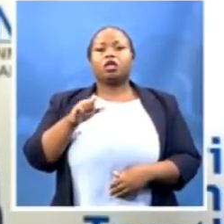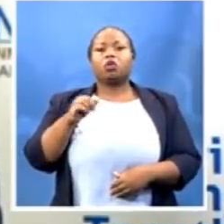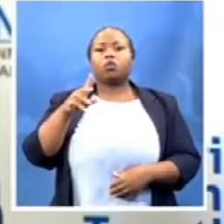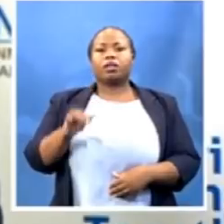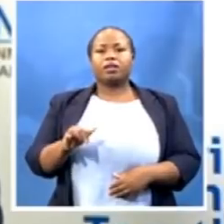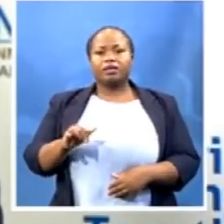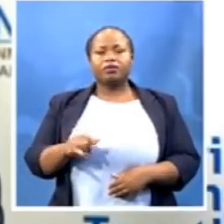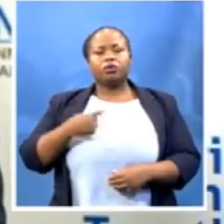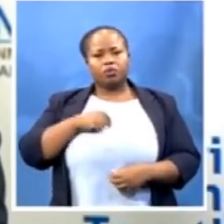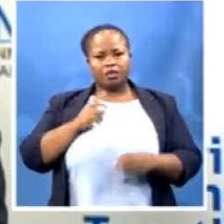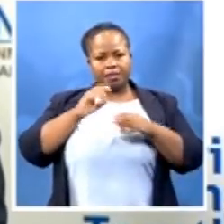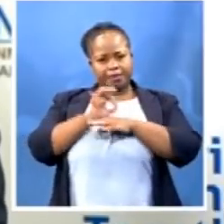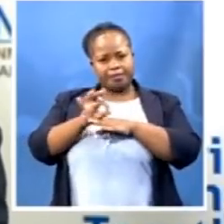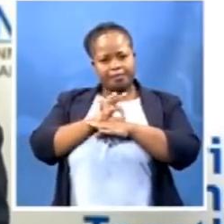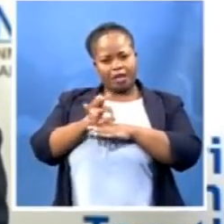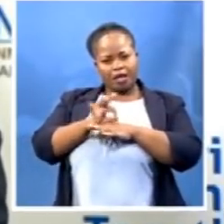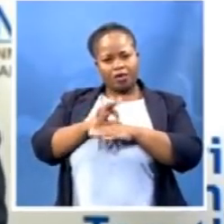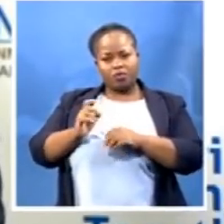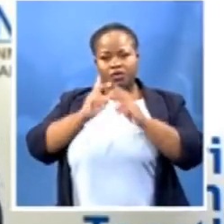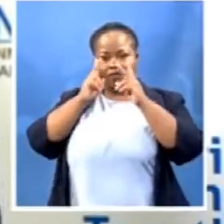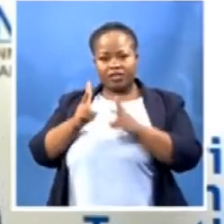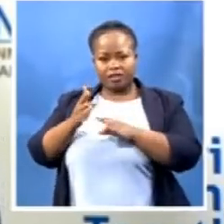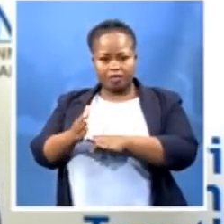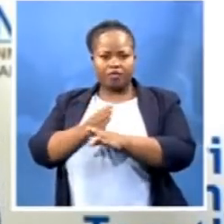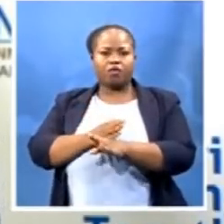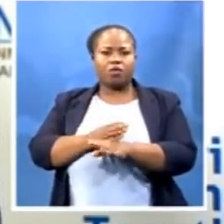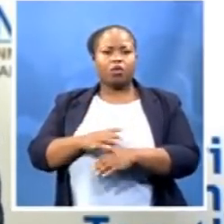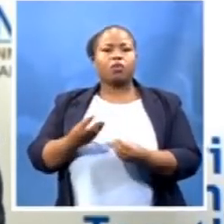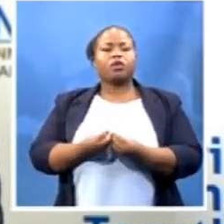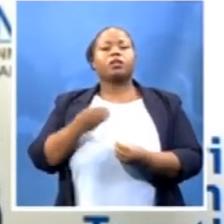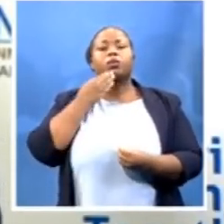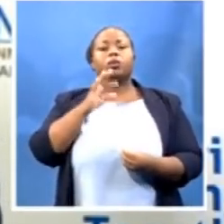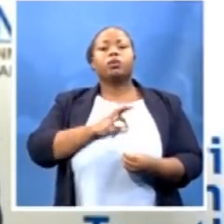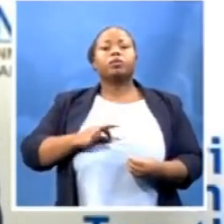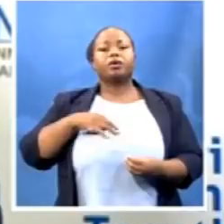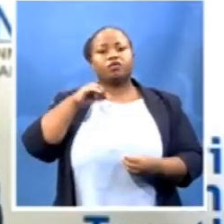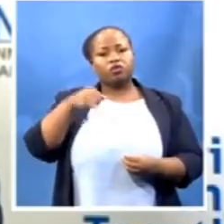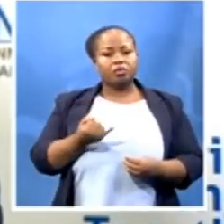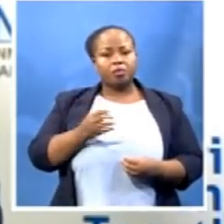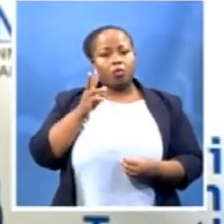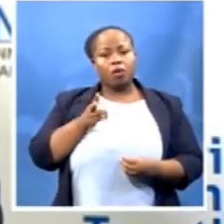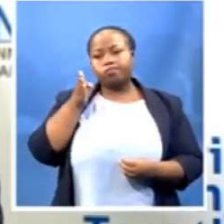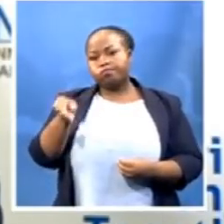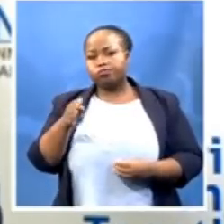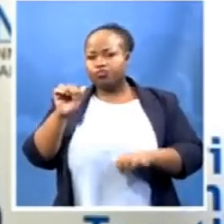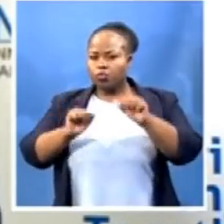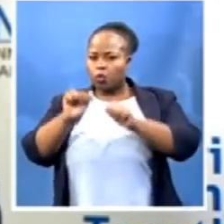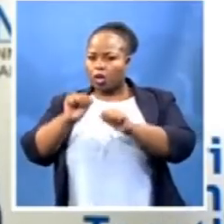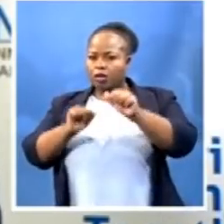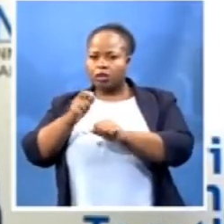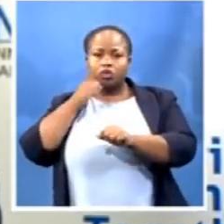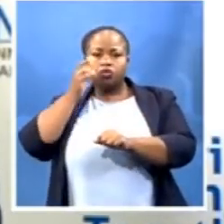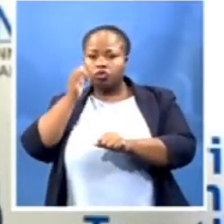the area along with the mayor of Johannesburg in order to undertake an assessment of the situation on the ground following the demolition